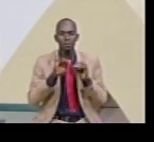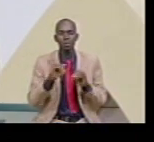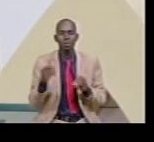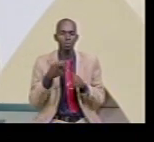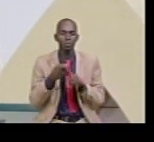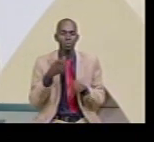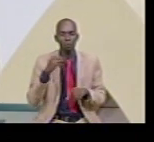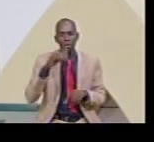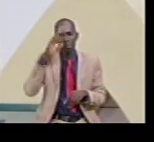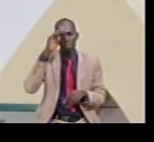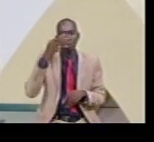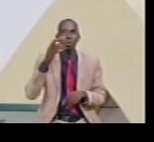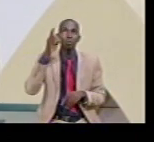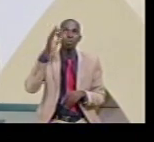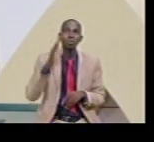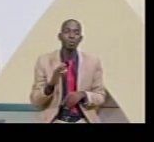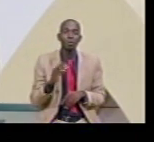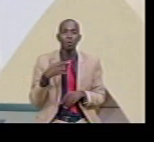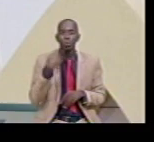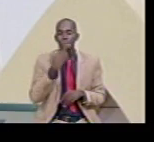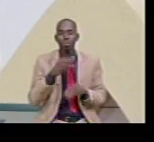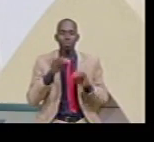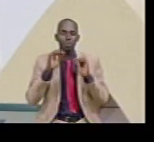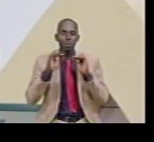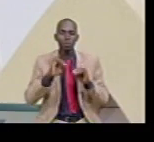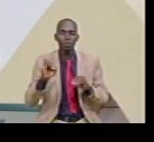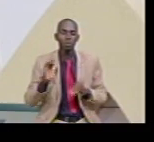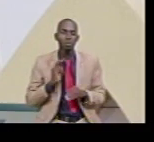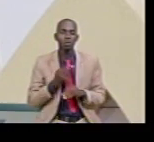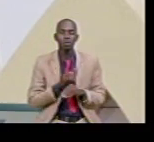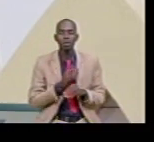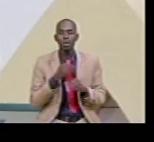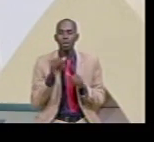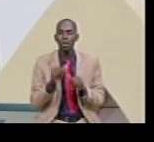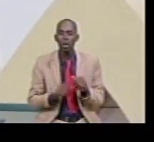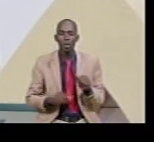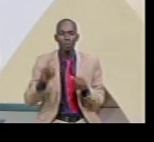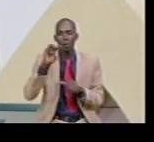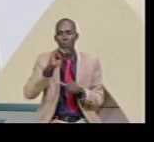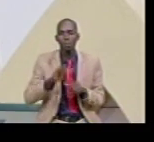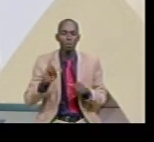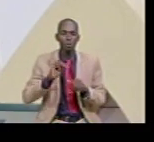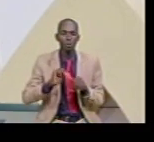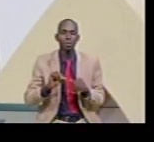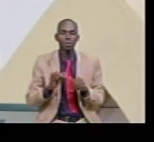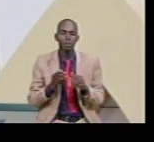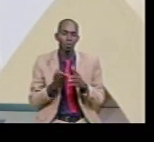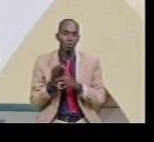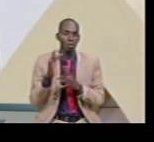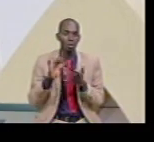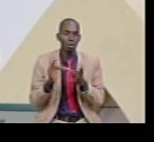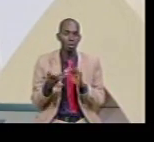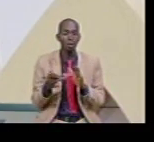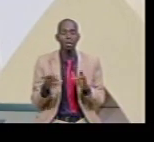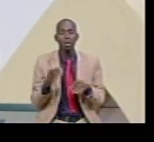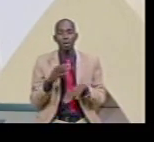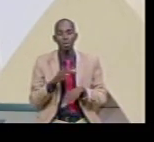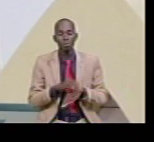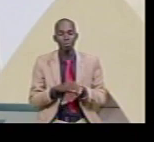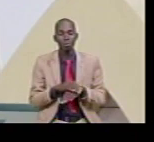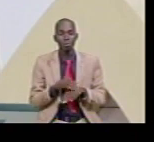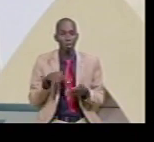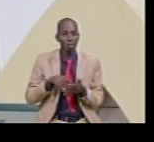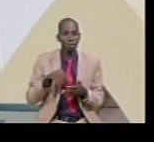teaches us every Monday globally. And this Monday, as you join us for the